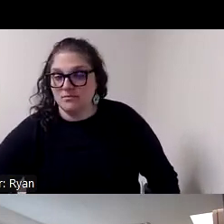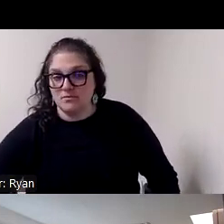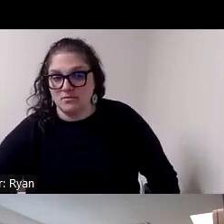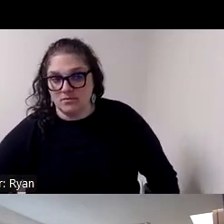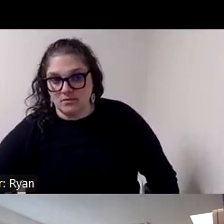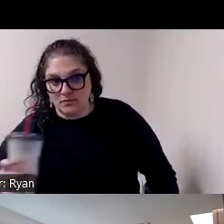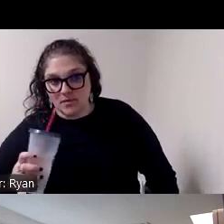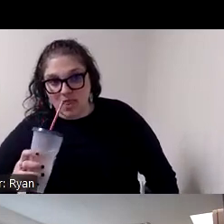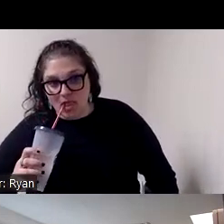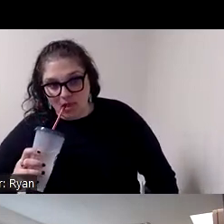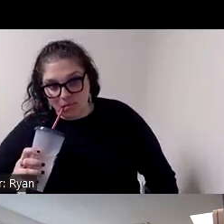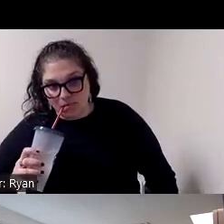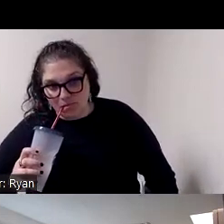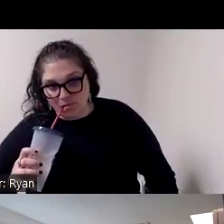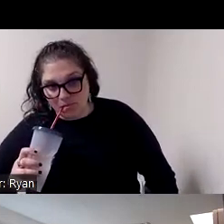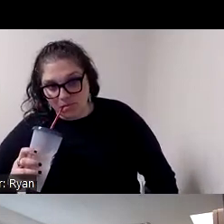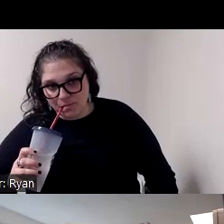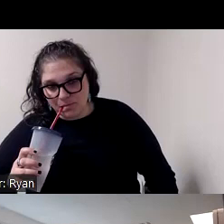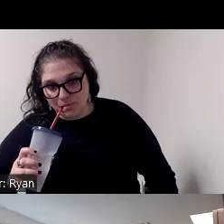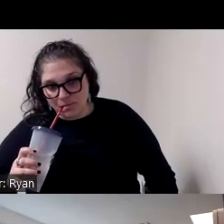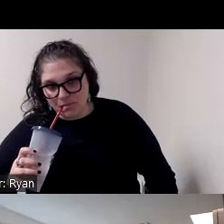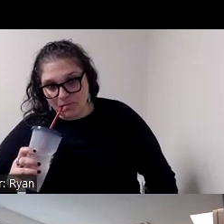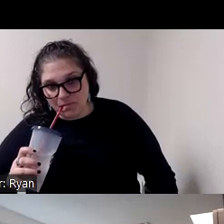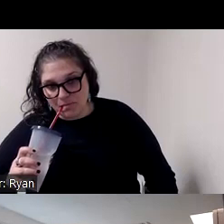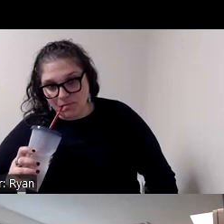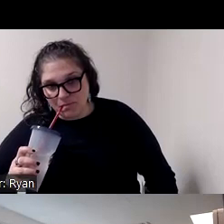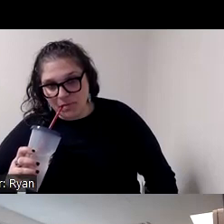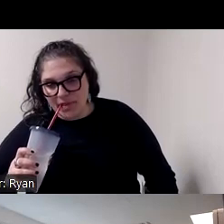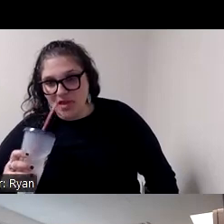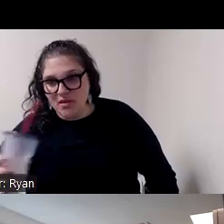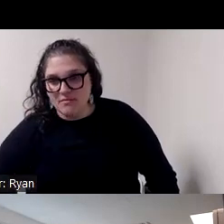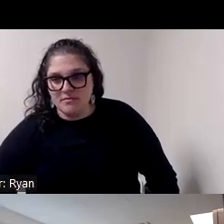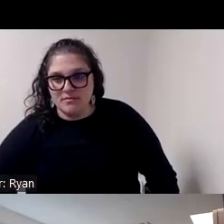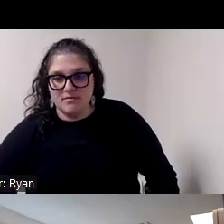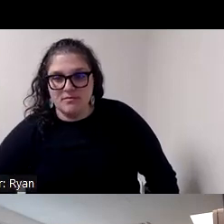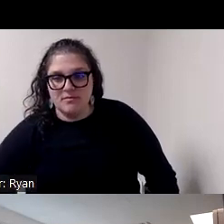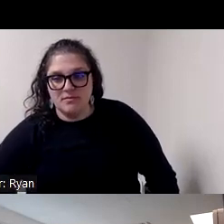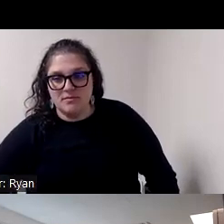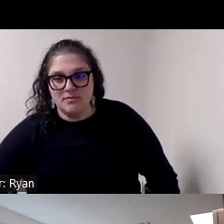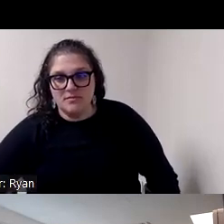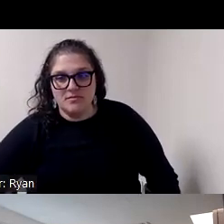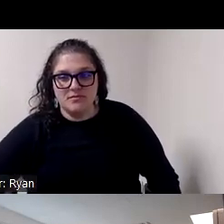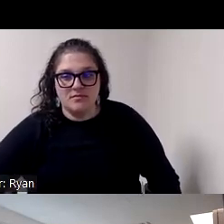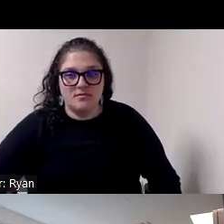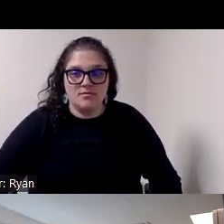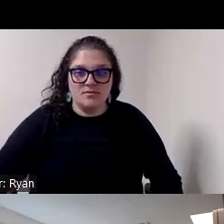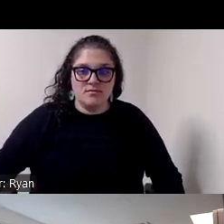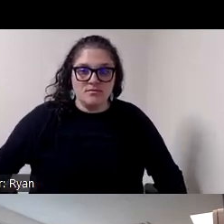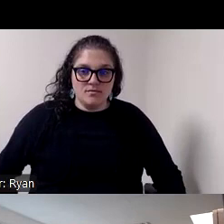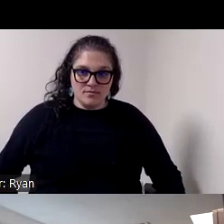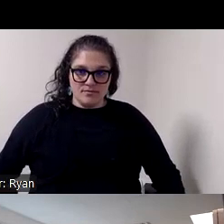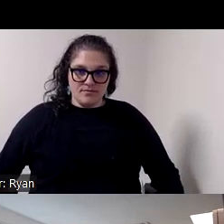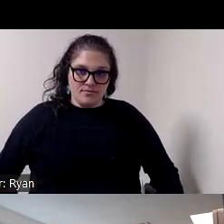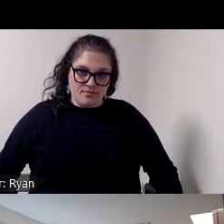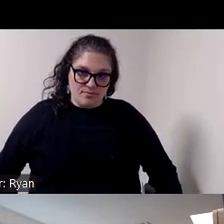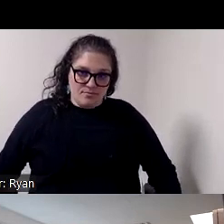And now we will go ahead and move on. And if you guys, the links in SharePoint